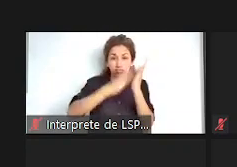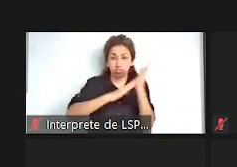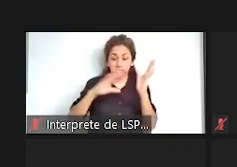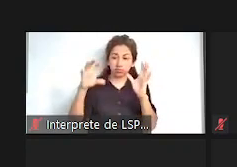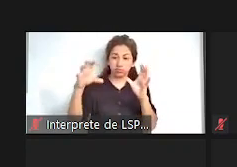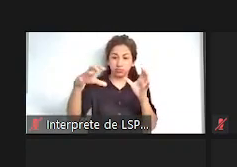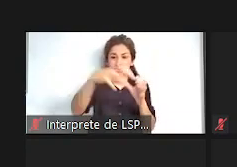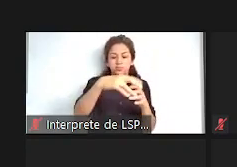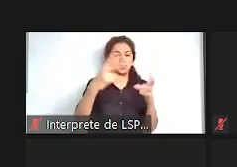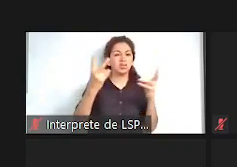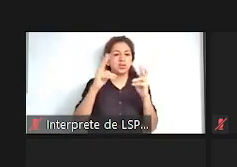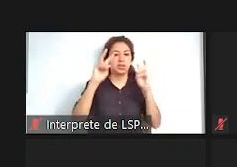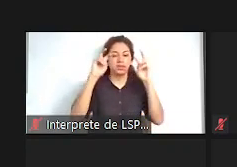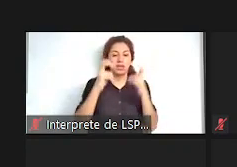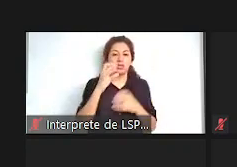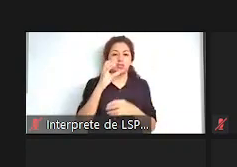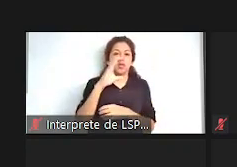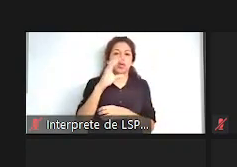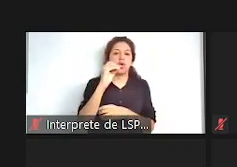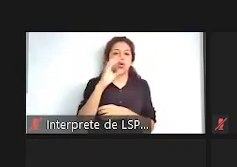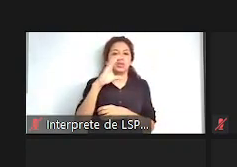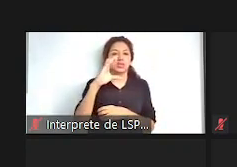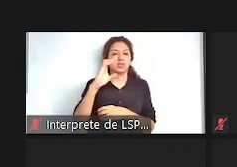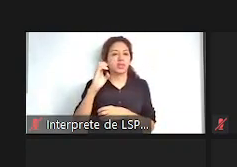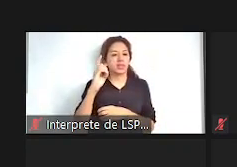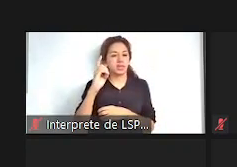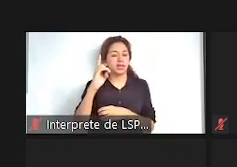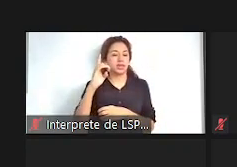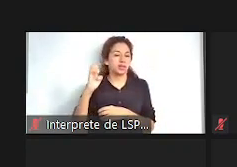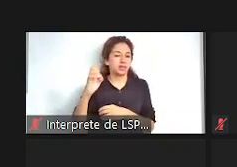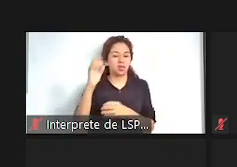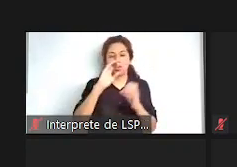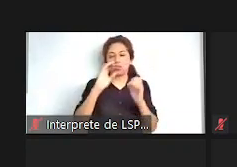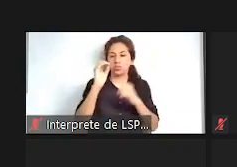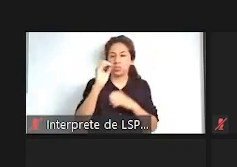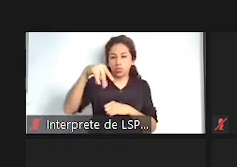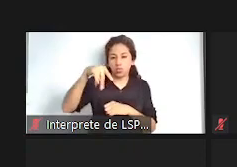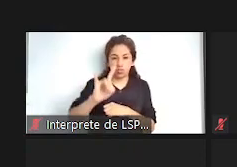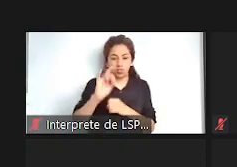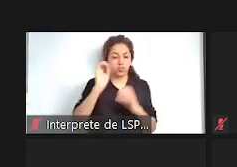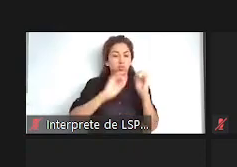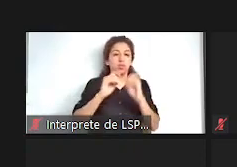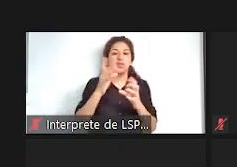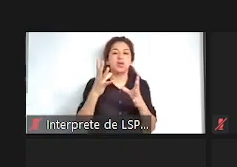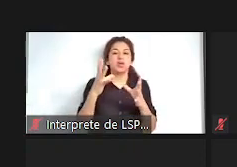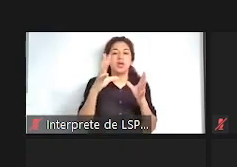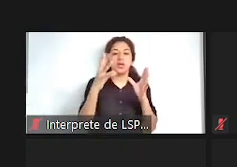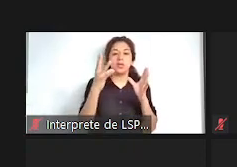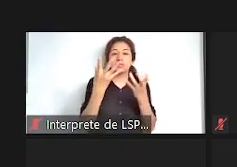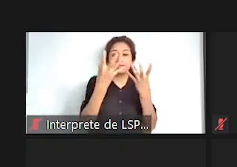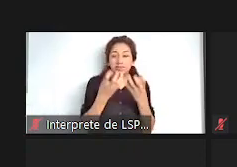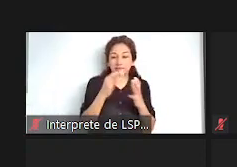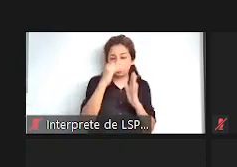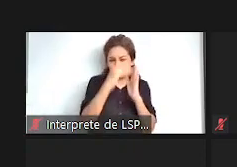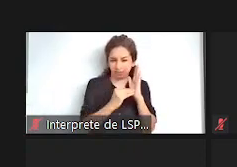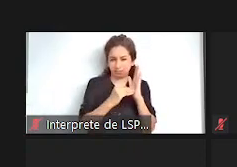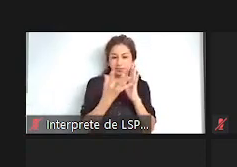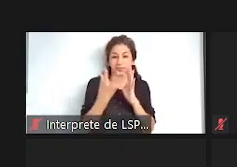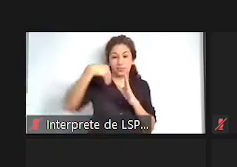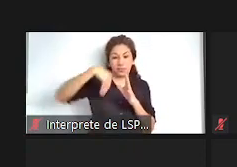based on the international standards ocde united nations amongst others and topics such anti-corruption